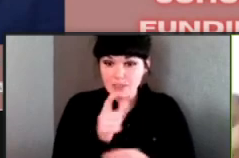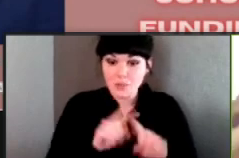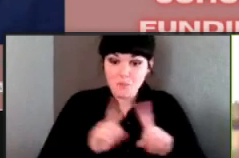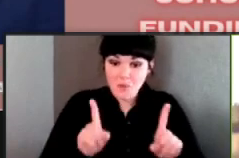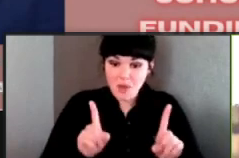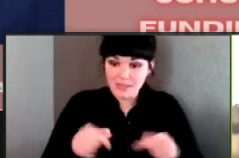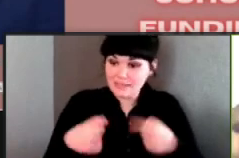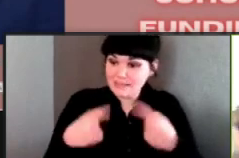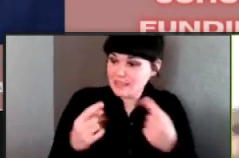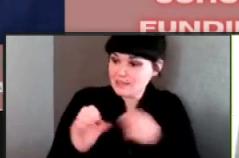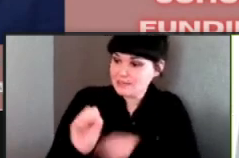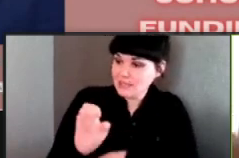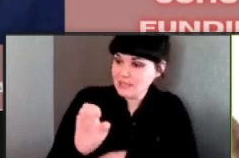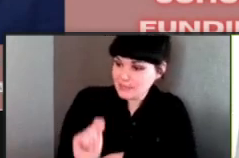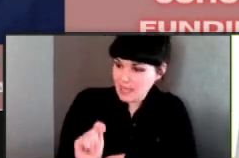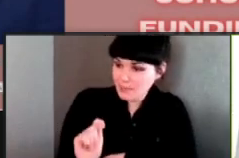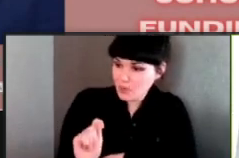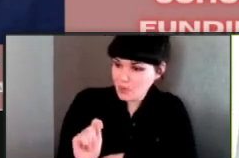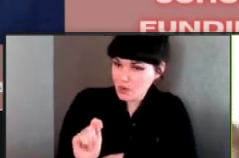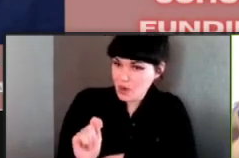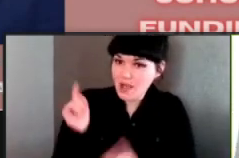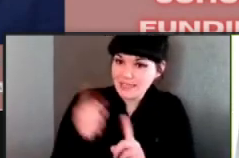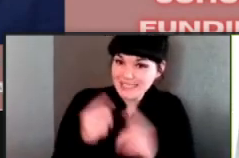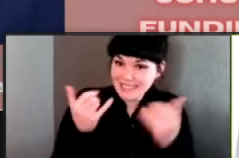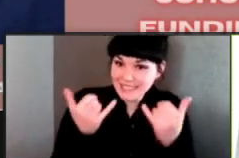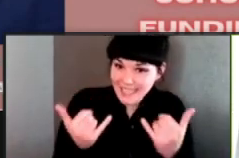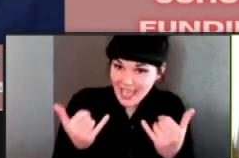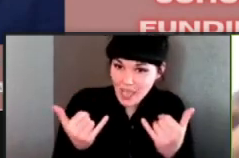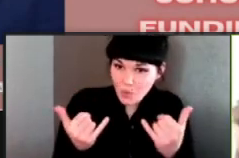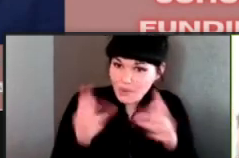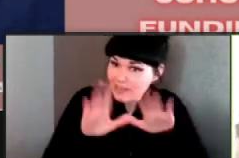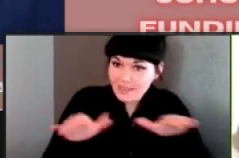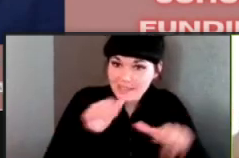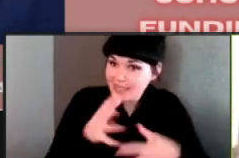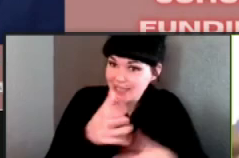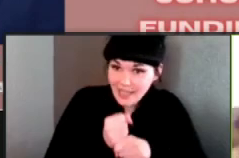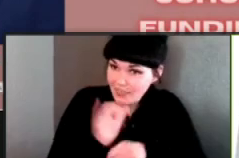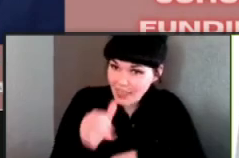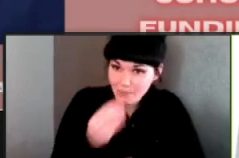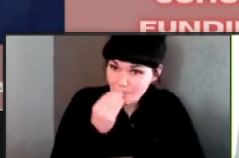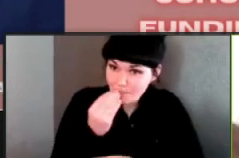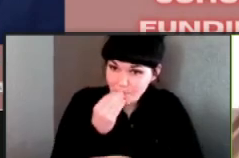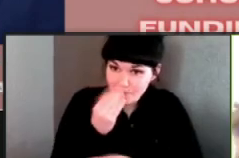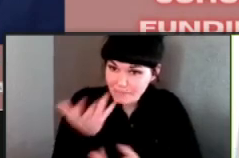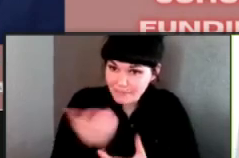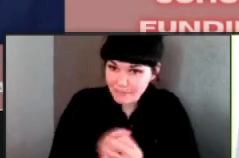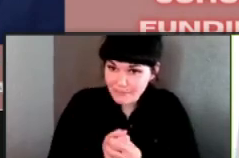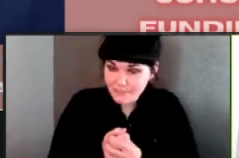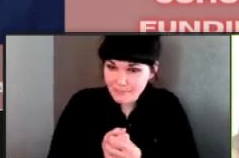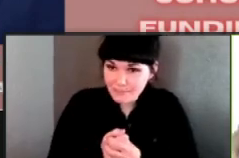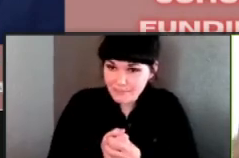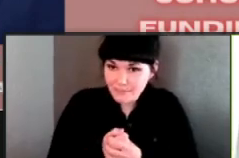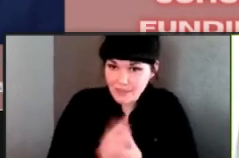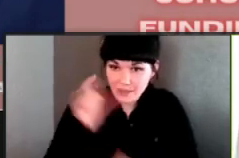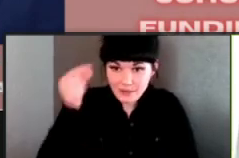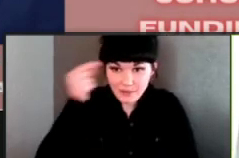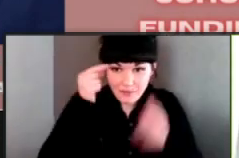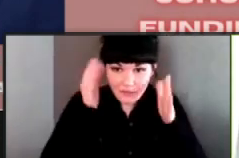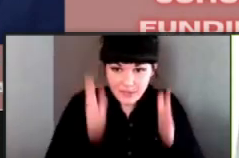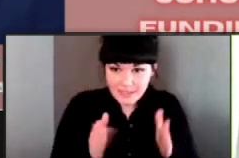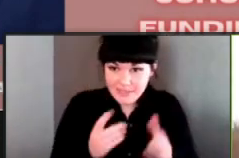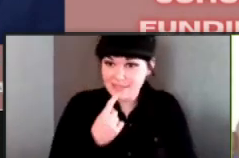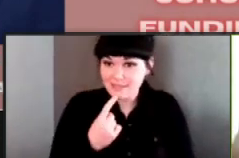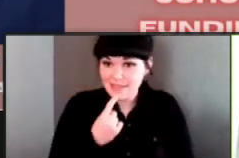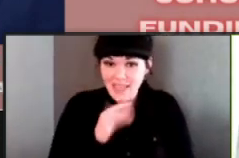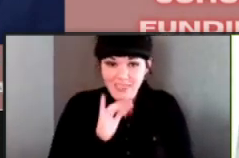money that the governor has already said, the feds approved, that it could be going to families. They can get EBT